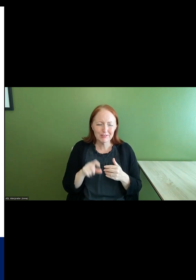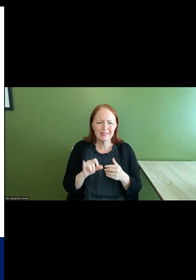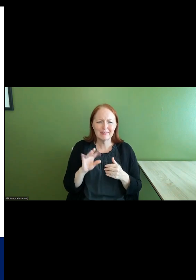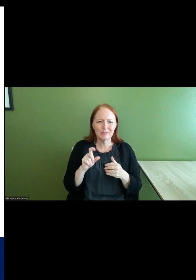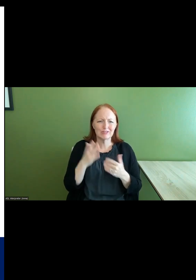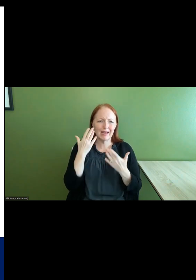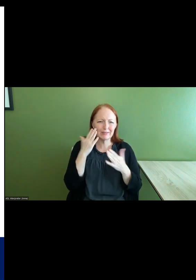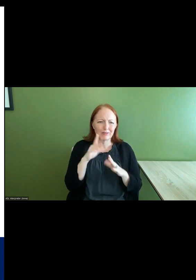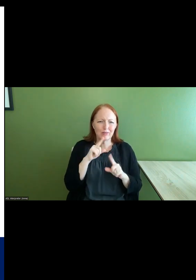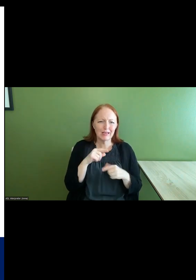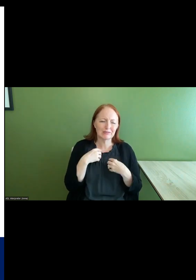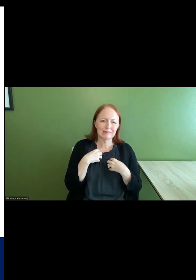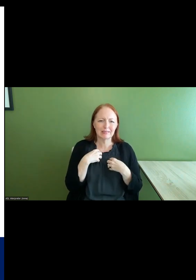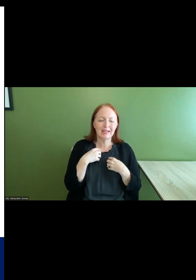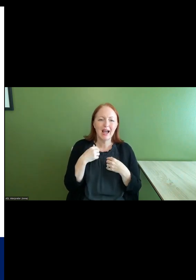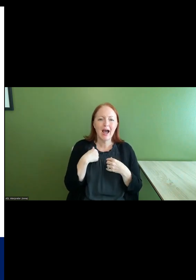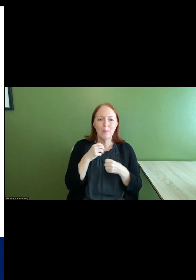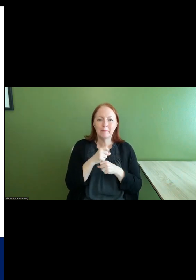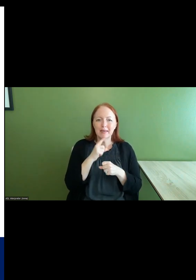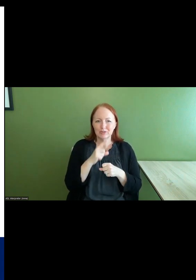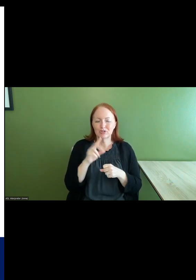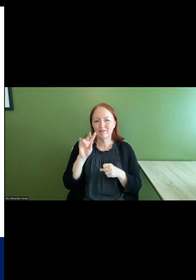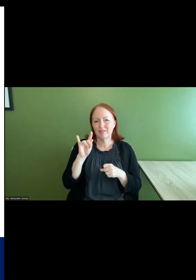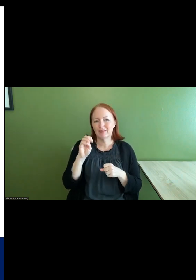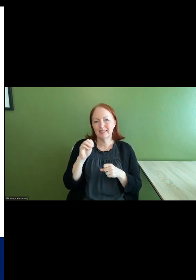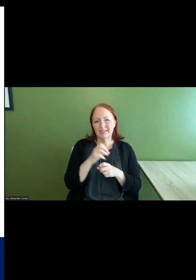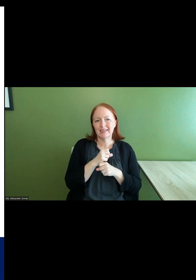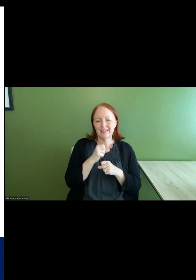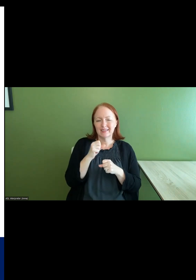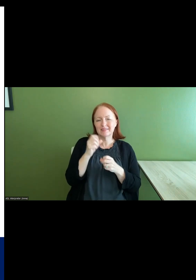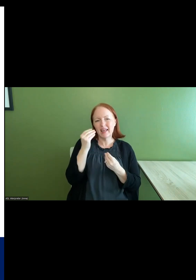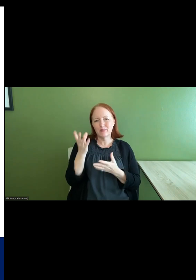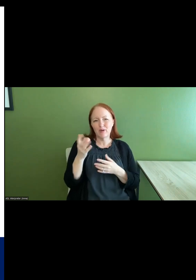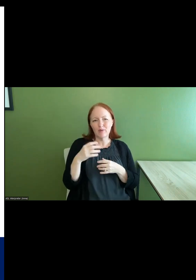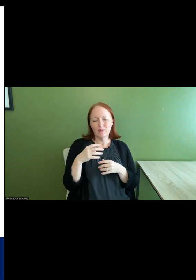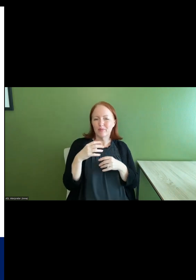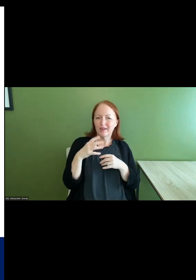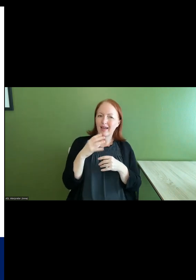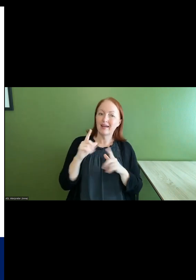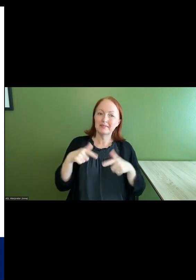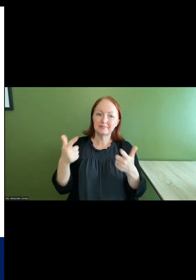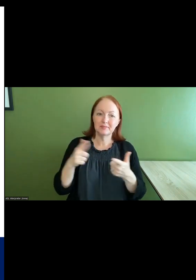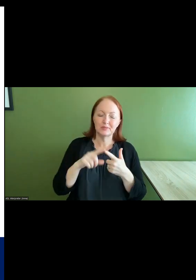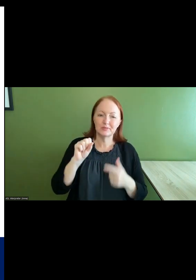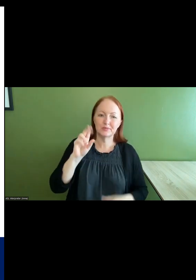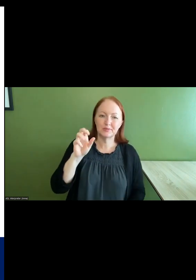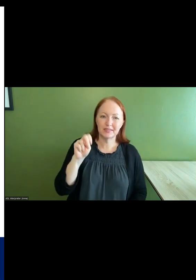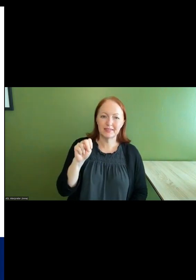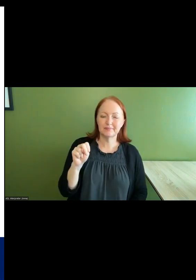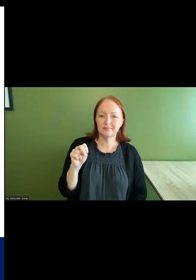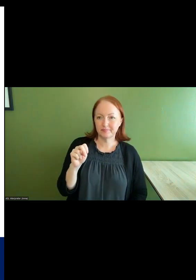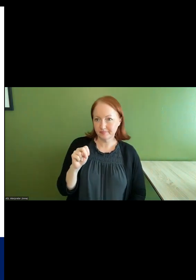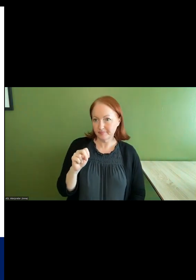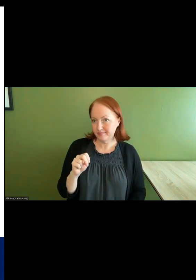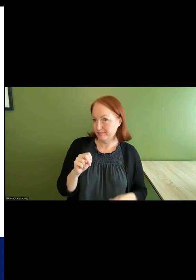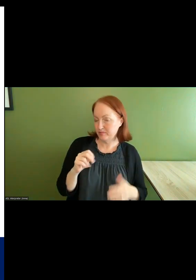question I don't have an answer to, I'll make sure that Vivian is able to get back to you with it. And I turn it back over to Susan to